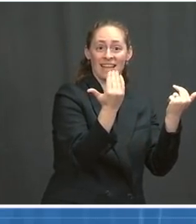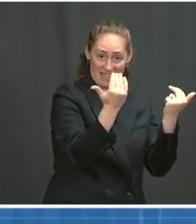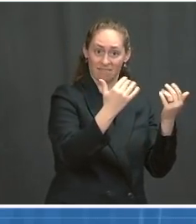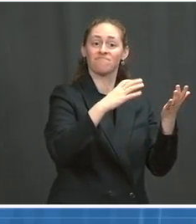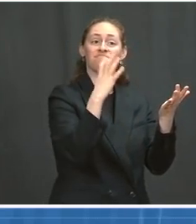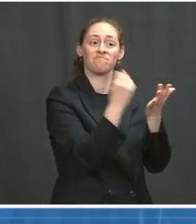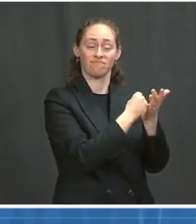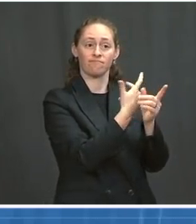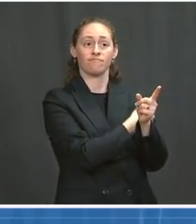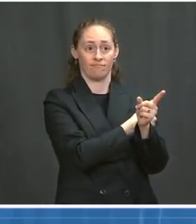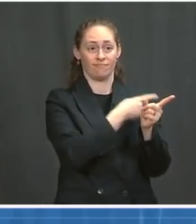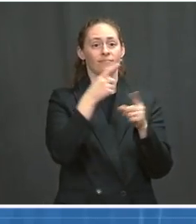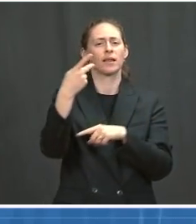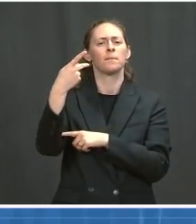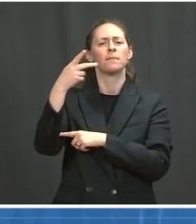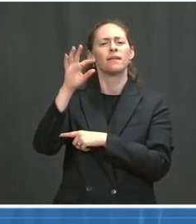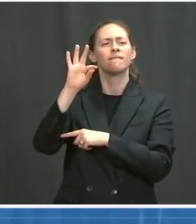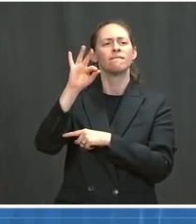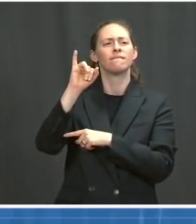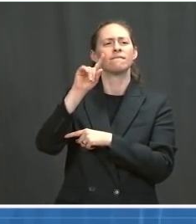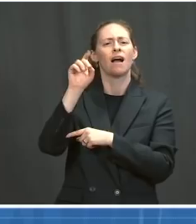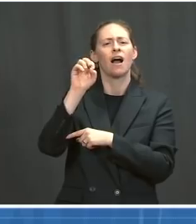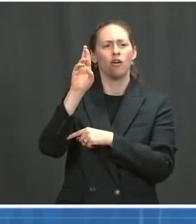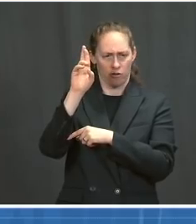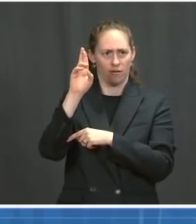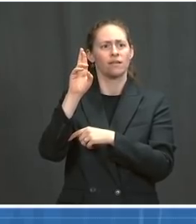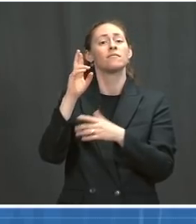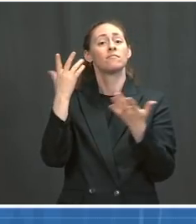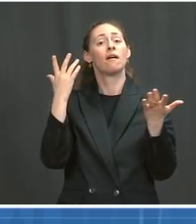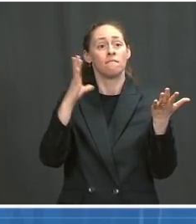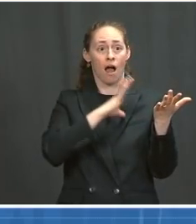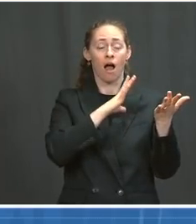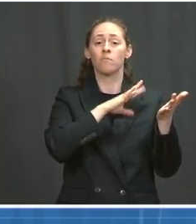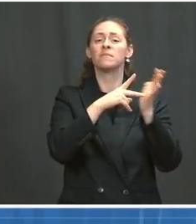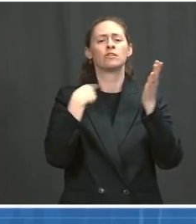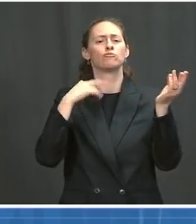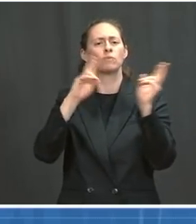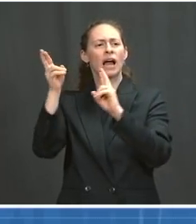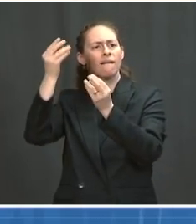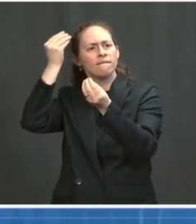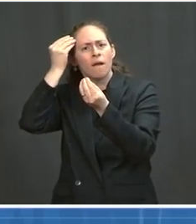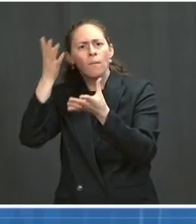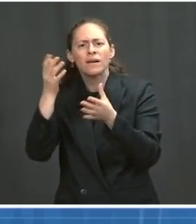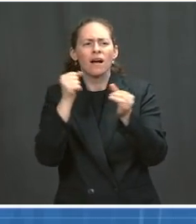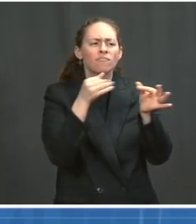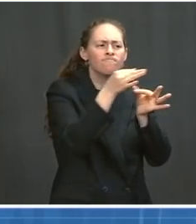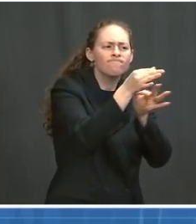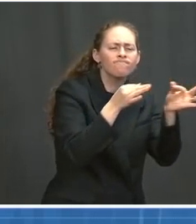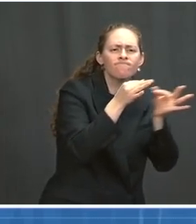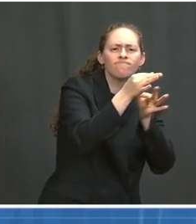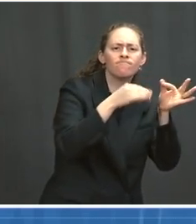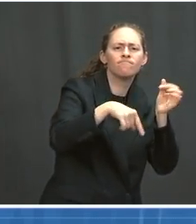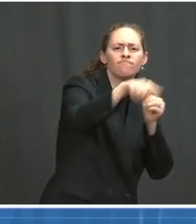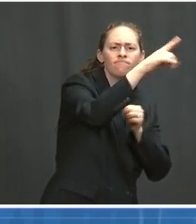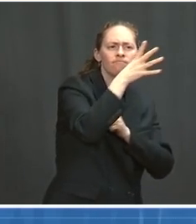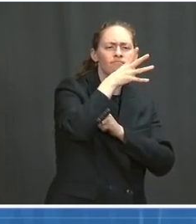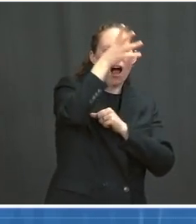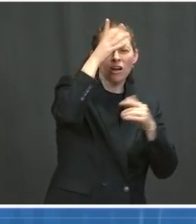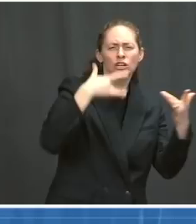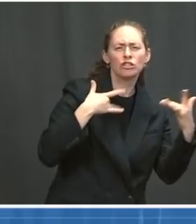the ground running. Over 15,000 local pharmacies will be ready to vaccinate 12 to